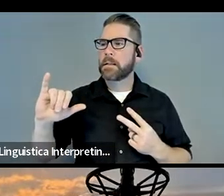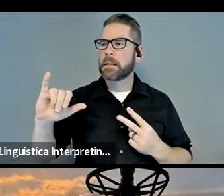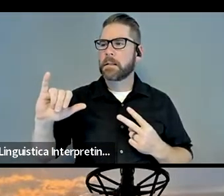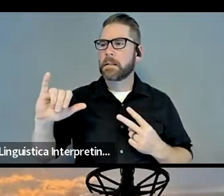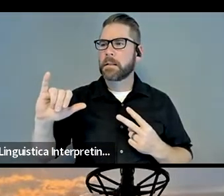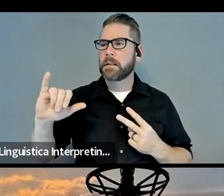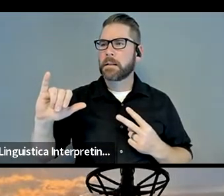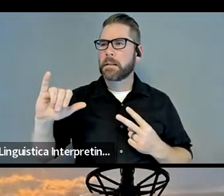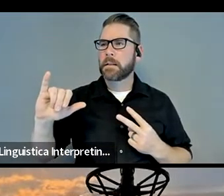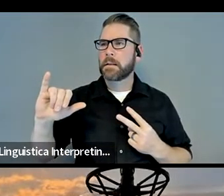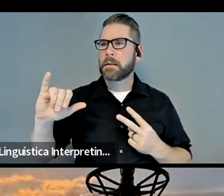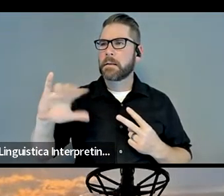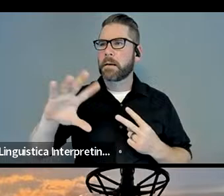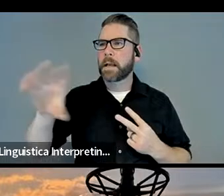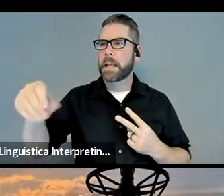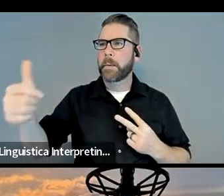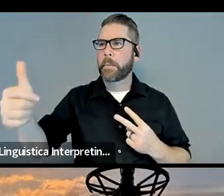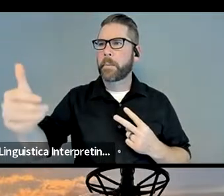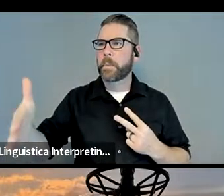the rooms.